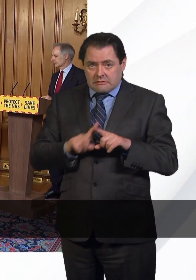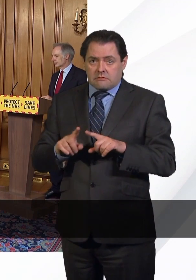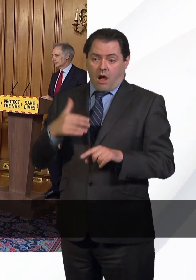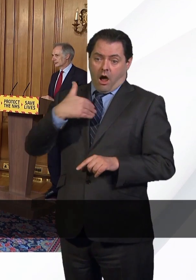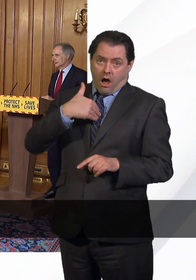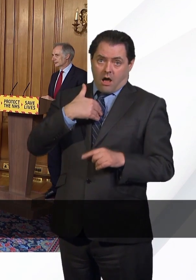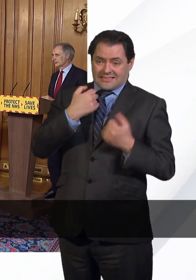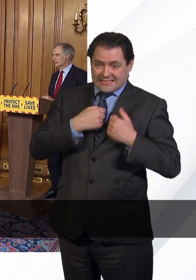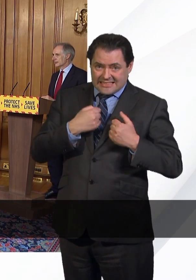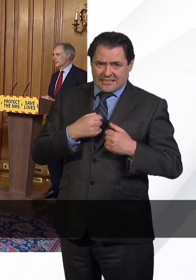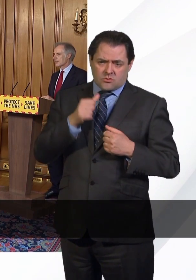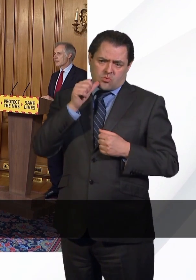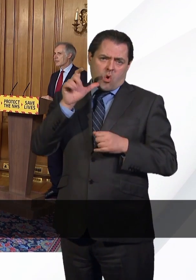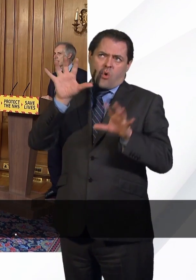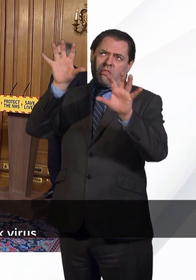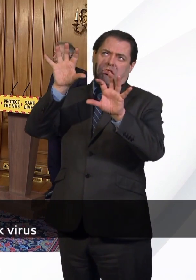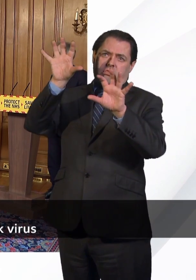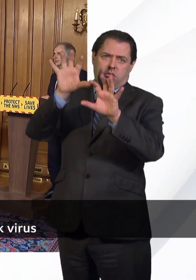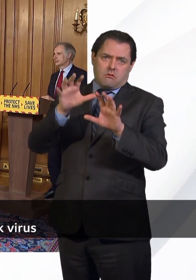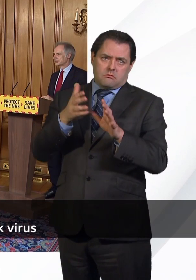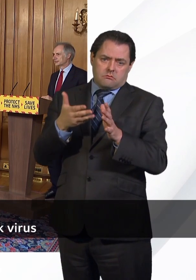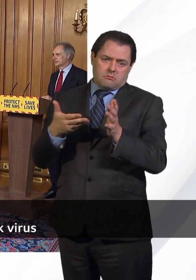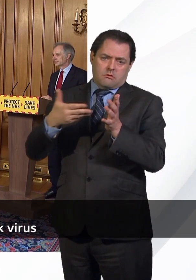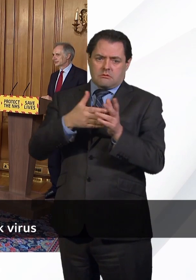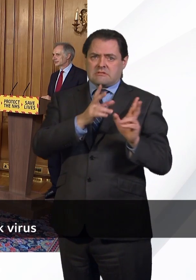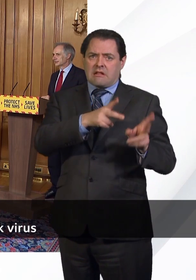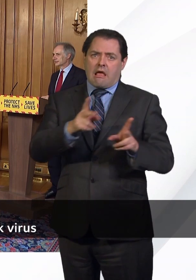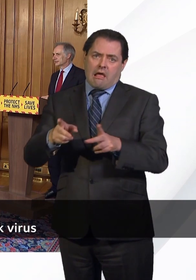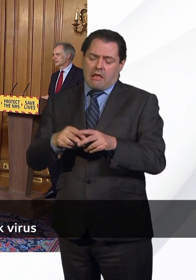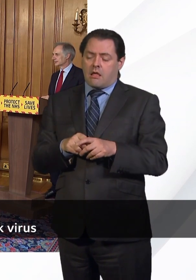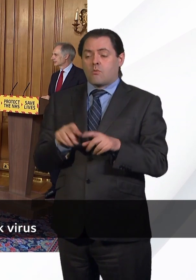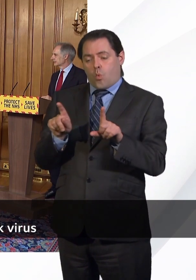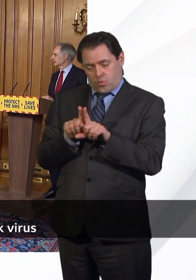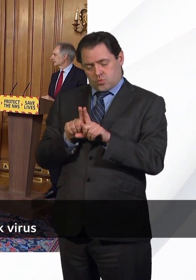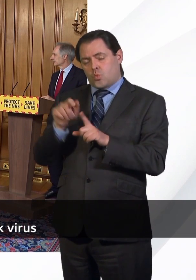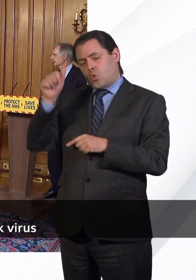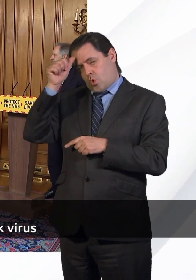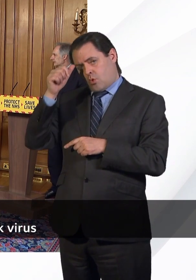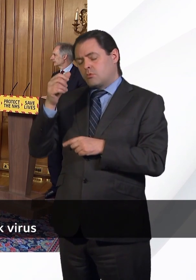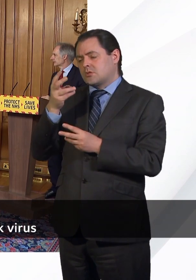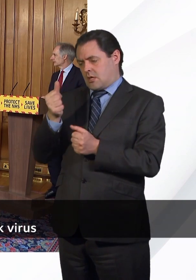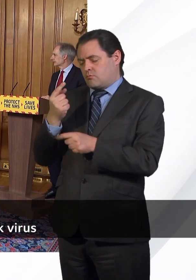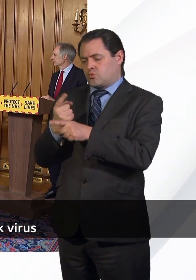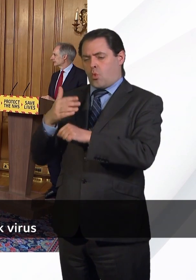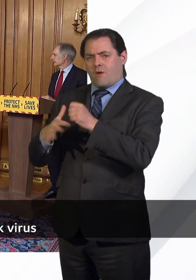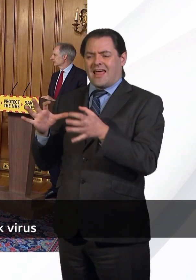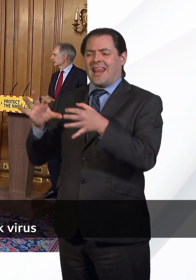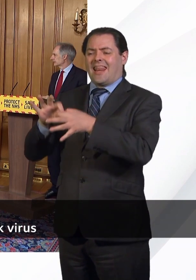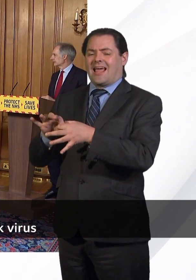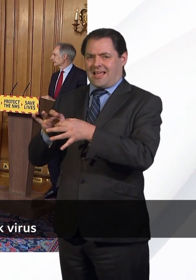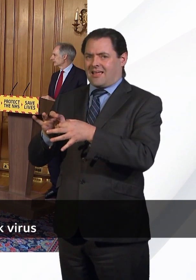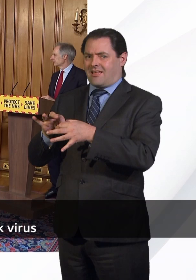disease. I have heard it said about air pollution and COVID-19. I have not